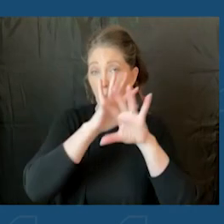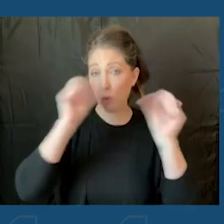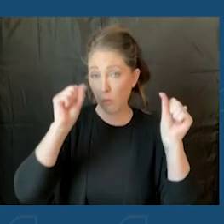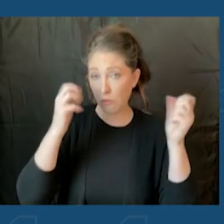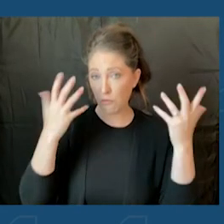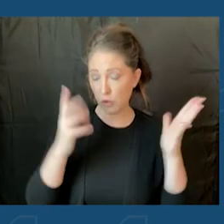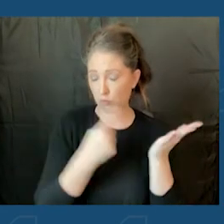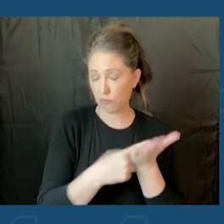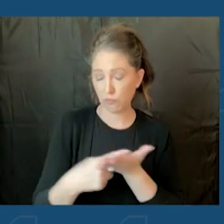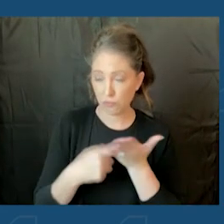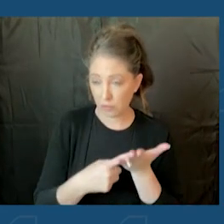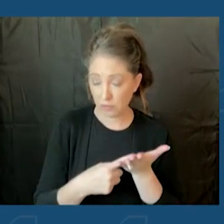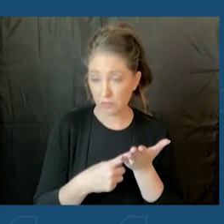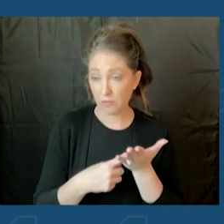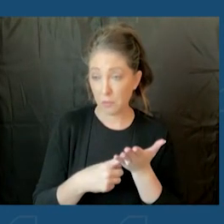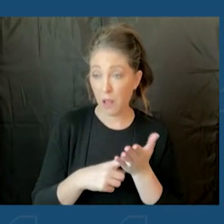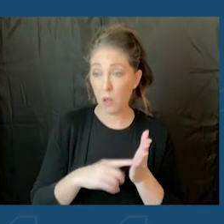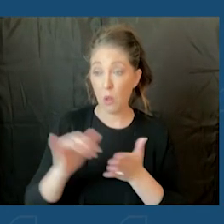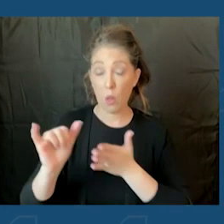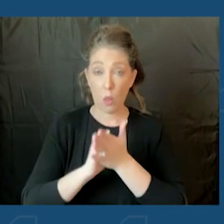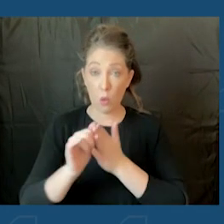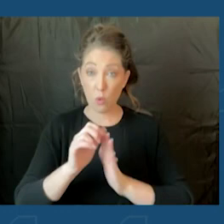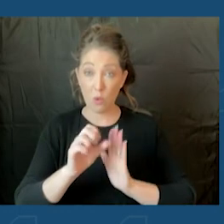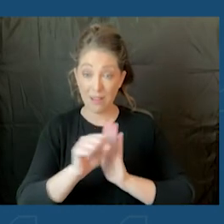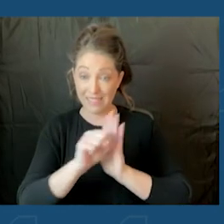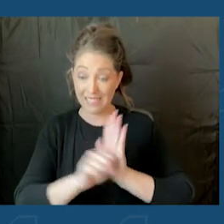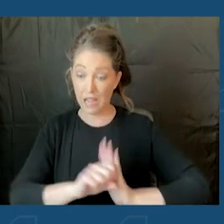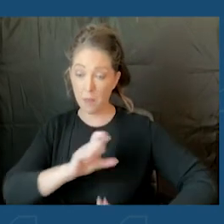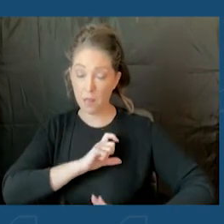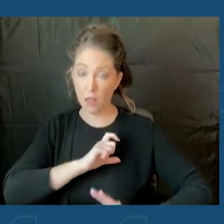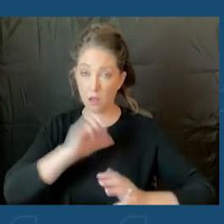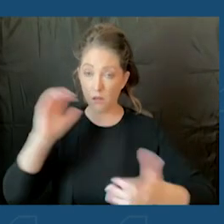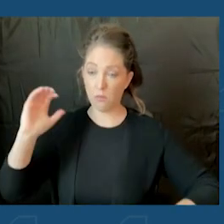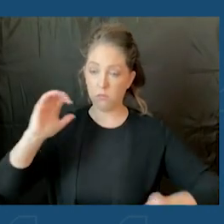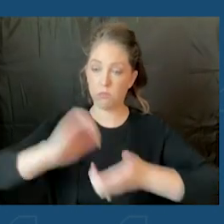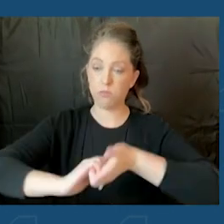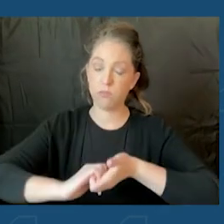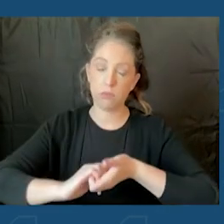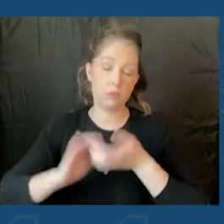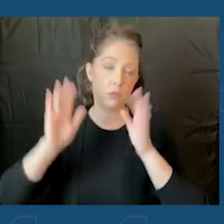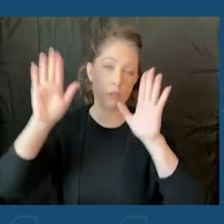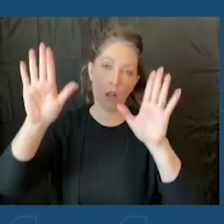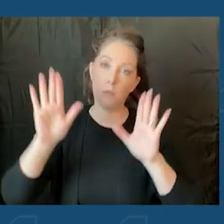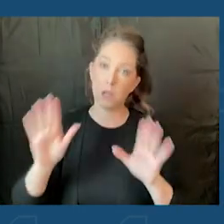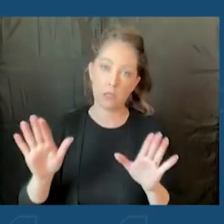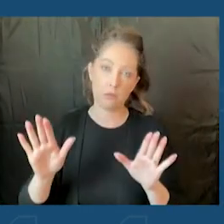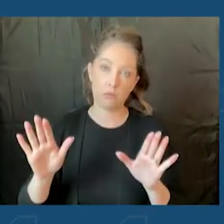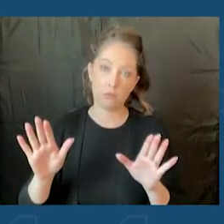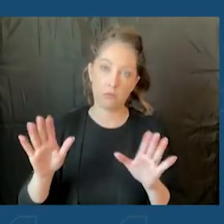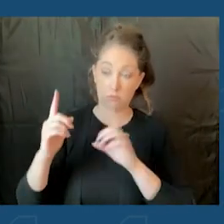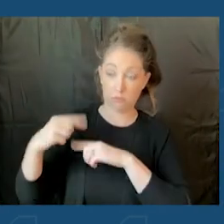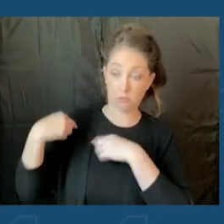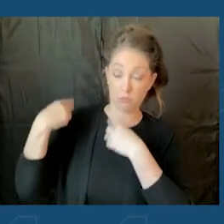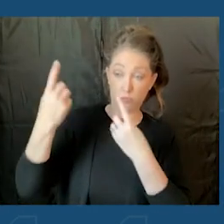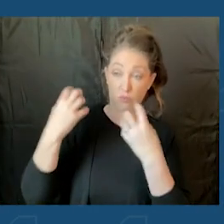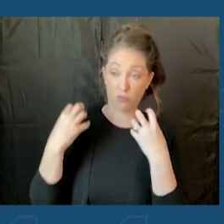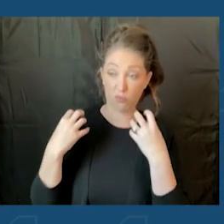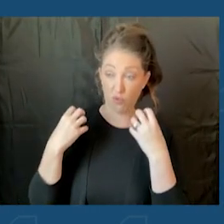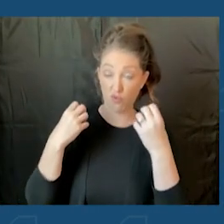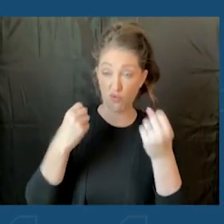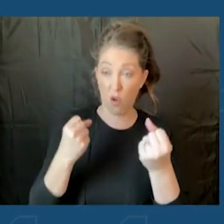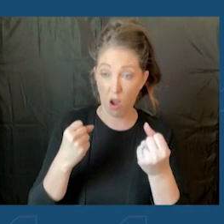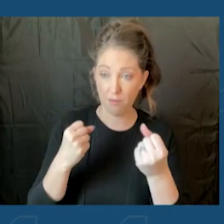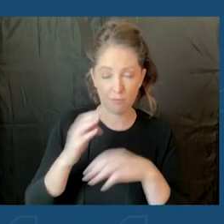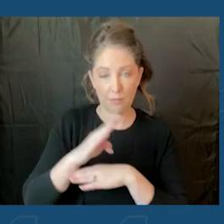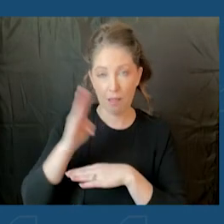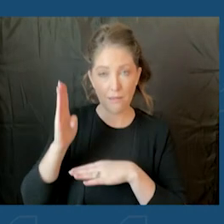the partnership with the New York State Police is absolutely incredible and has never been stronger under your leadership. And we are grateful